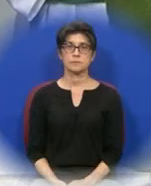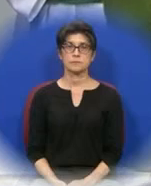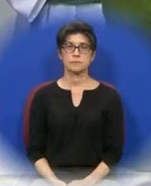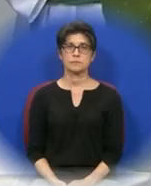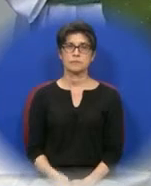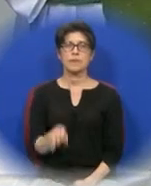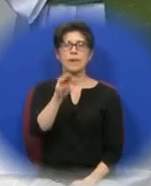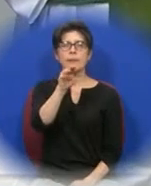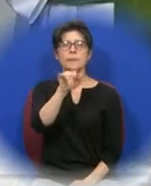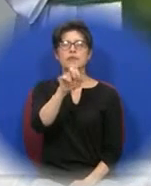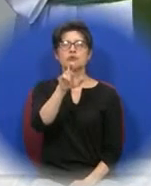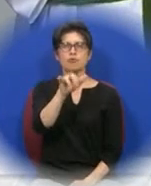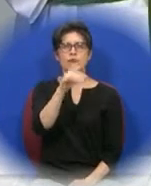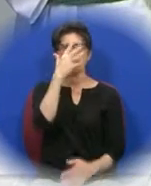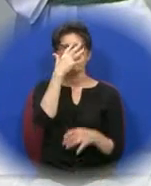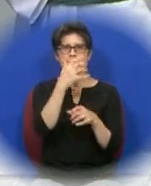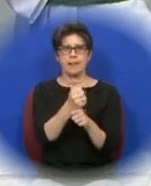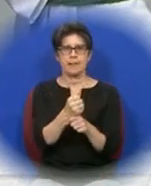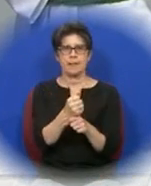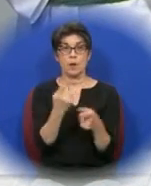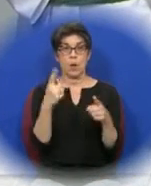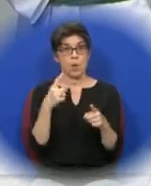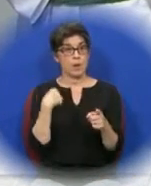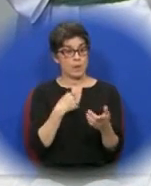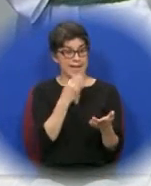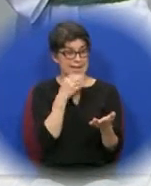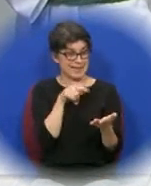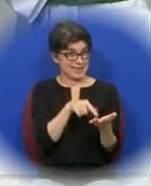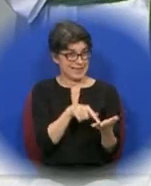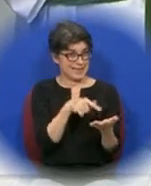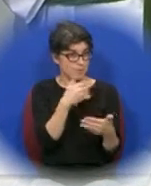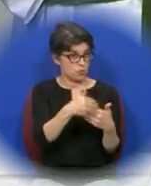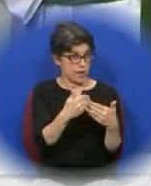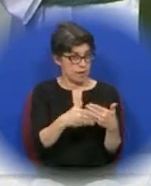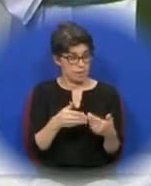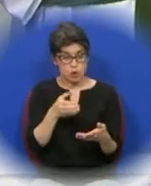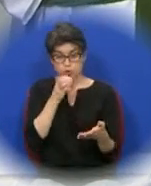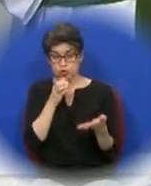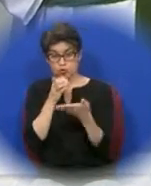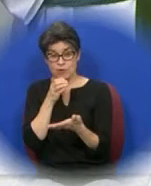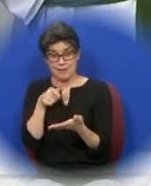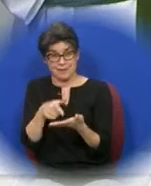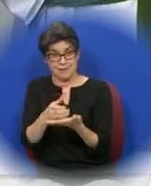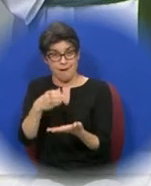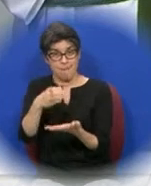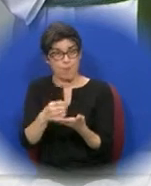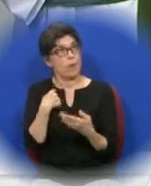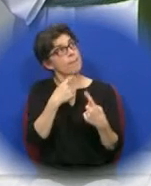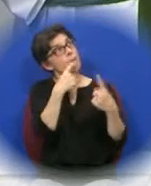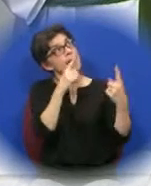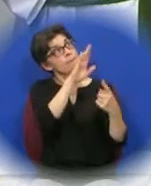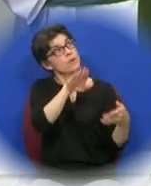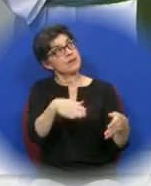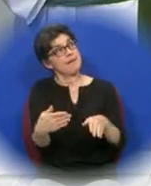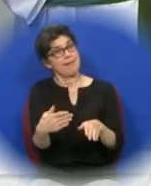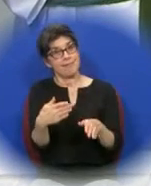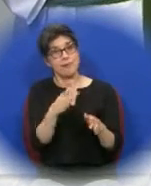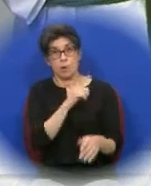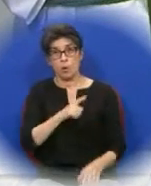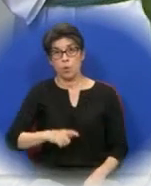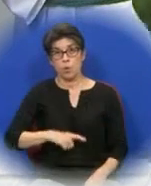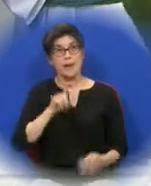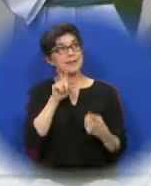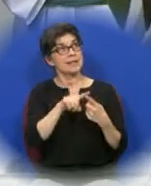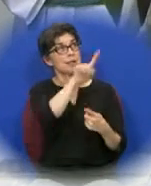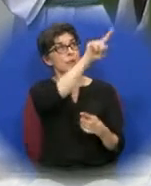The mystery of faith. When we eat this bread and drink this cup, we proclaim your death, O Lord, until